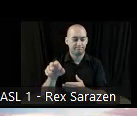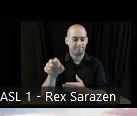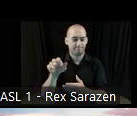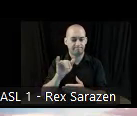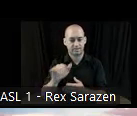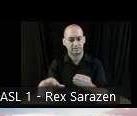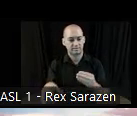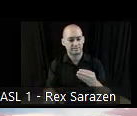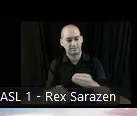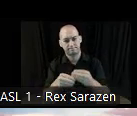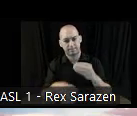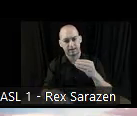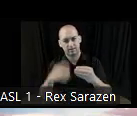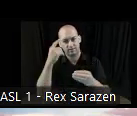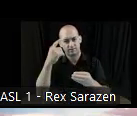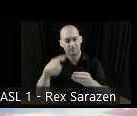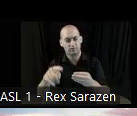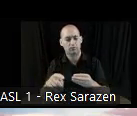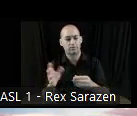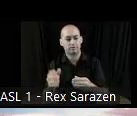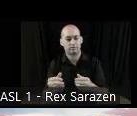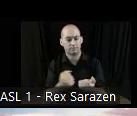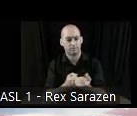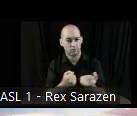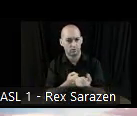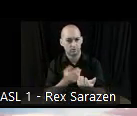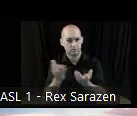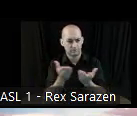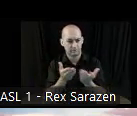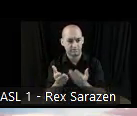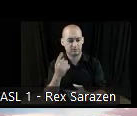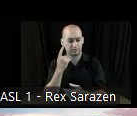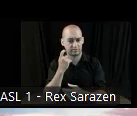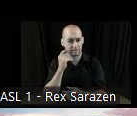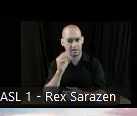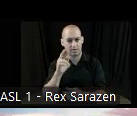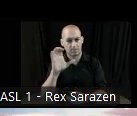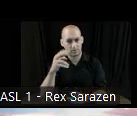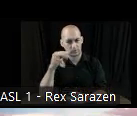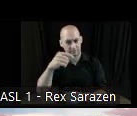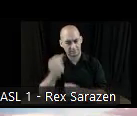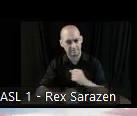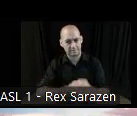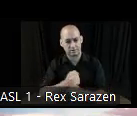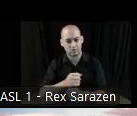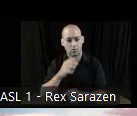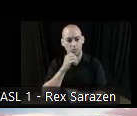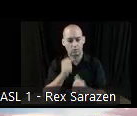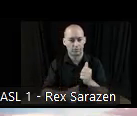services. And then recently, in March of this year, the Older Americans Act published